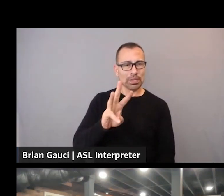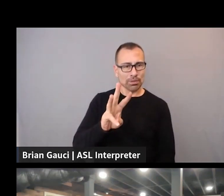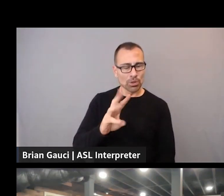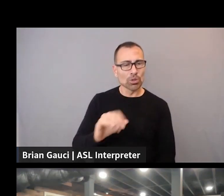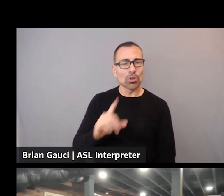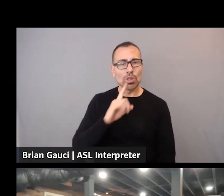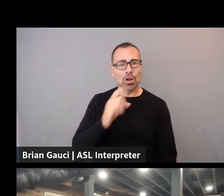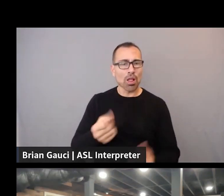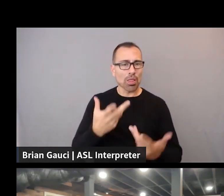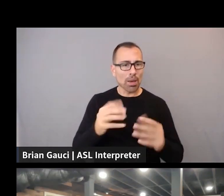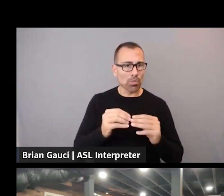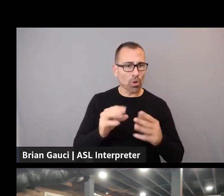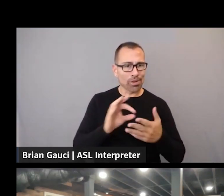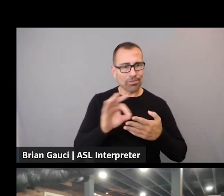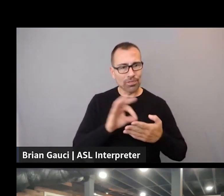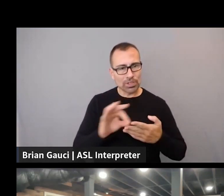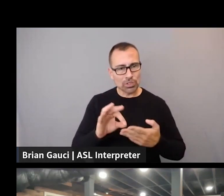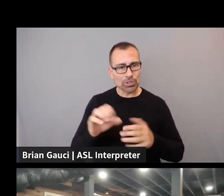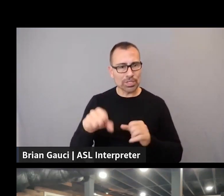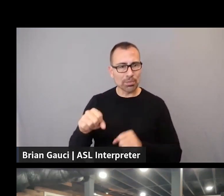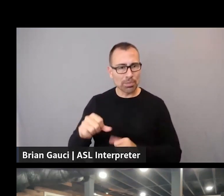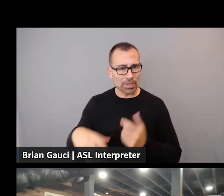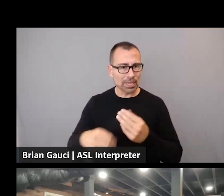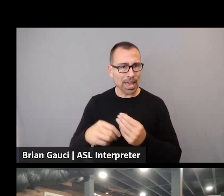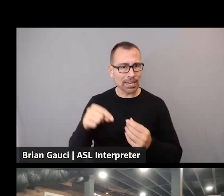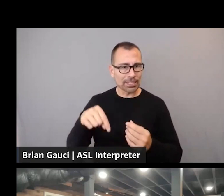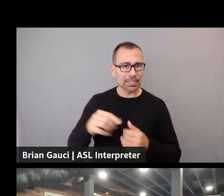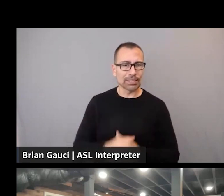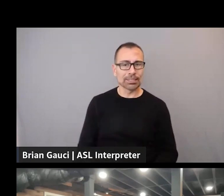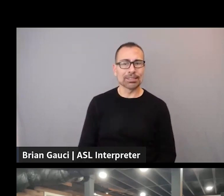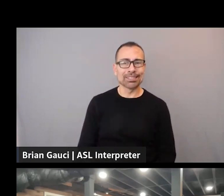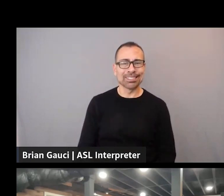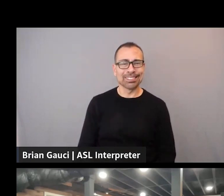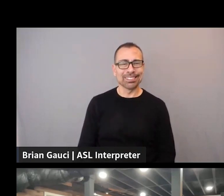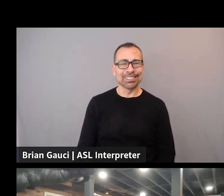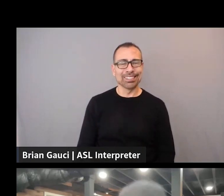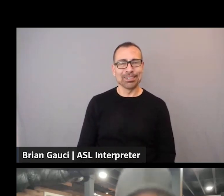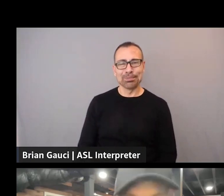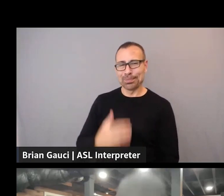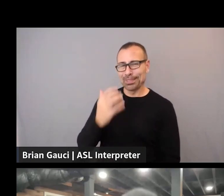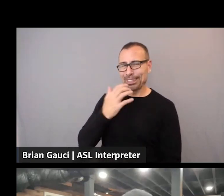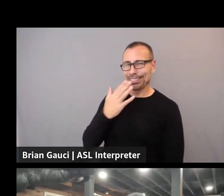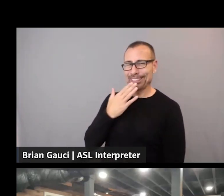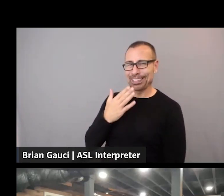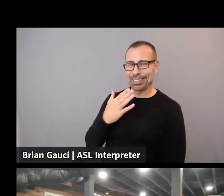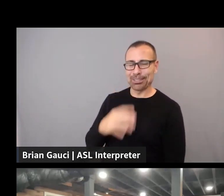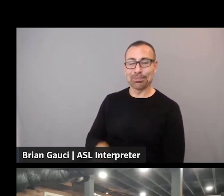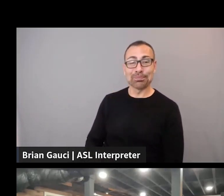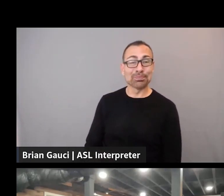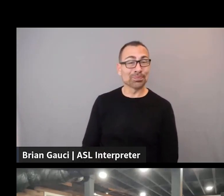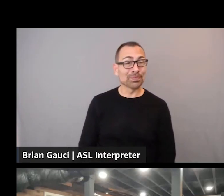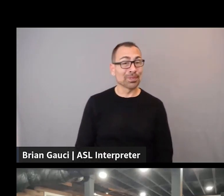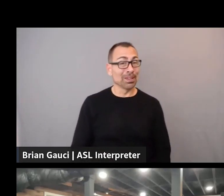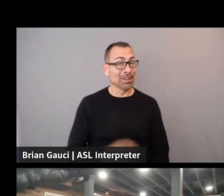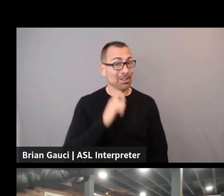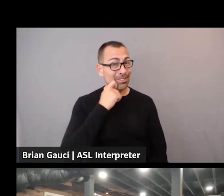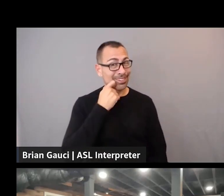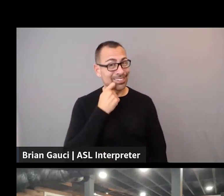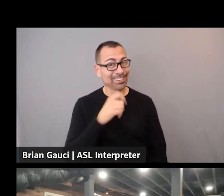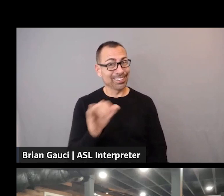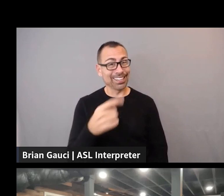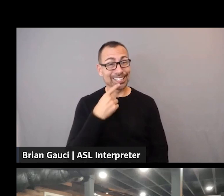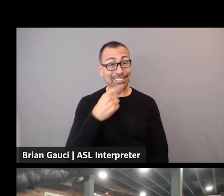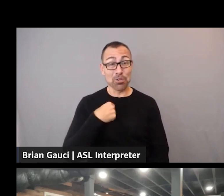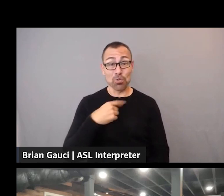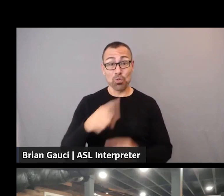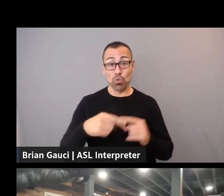this. All right. Awesome. Very, very cool. Yeah, and like I said, it worked perfectly for me when